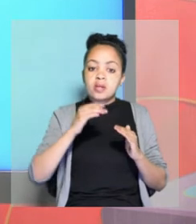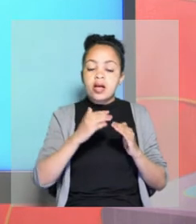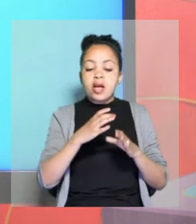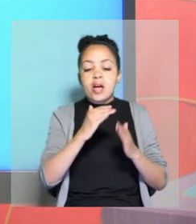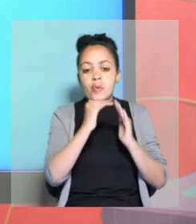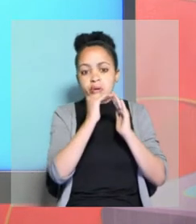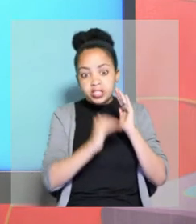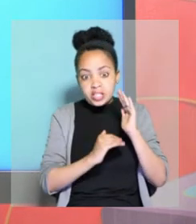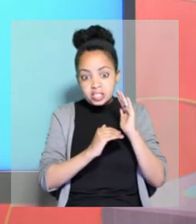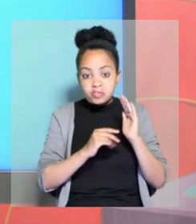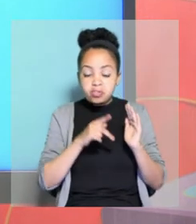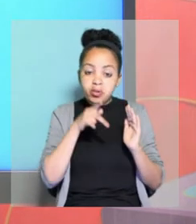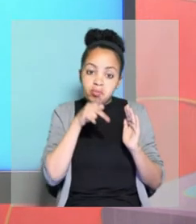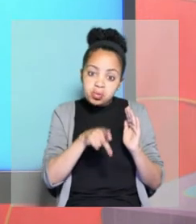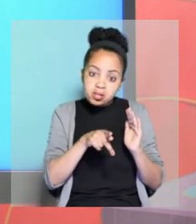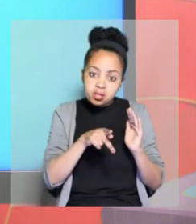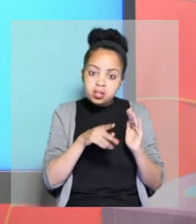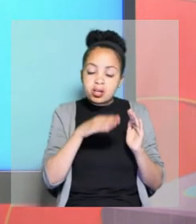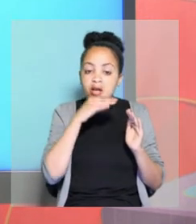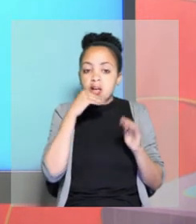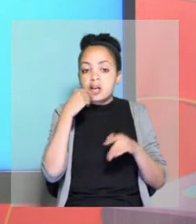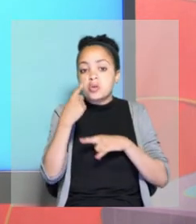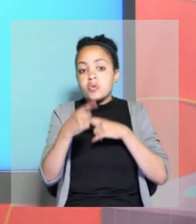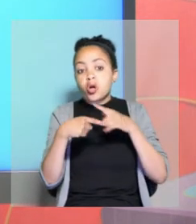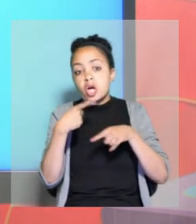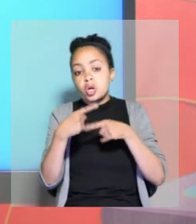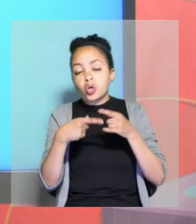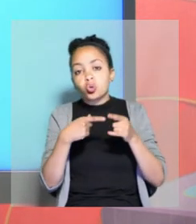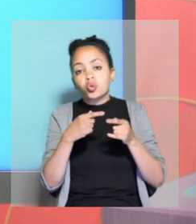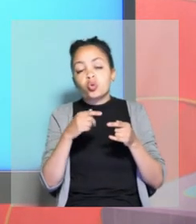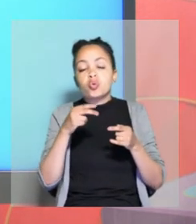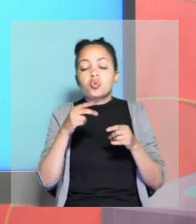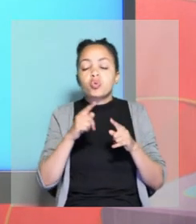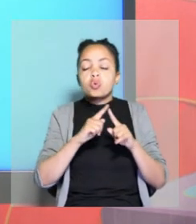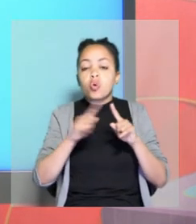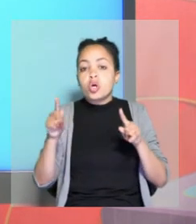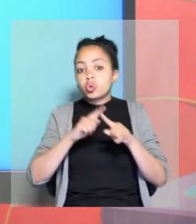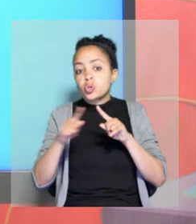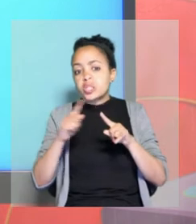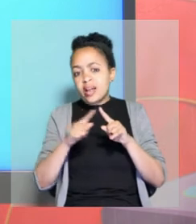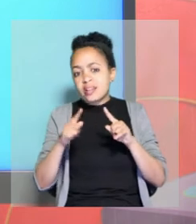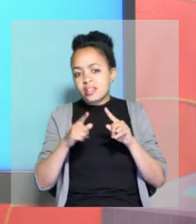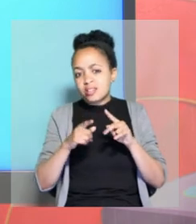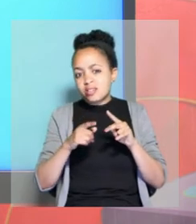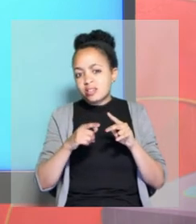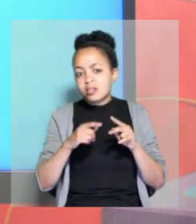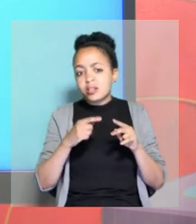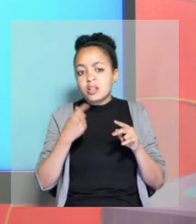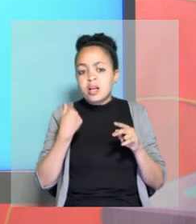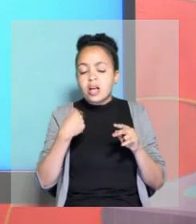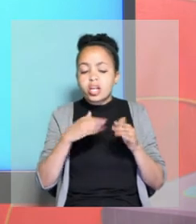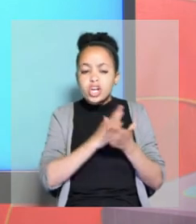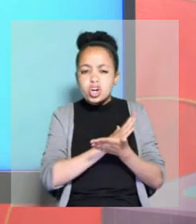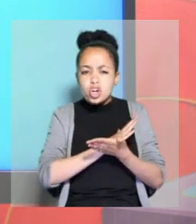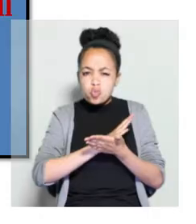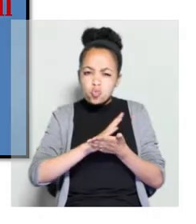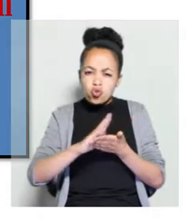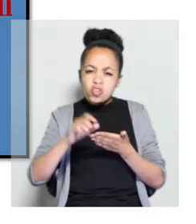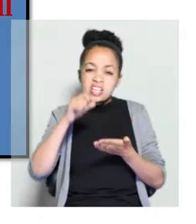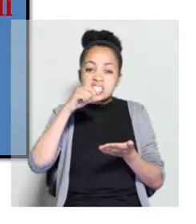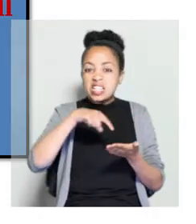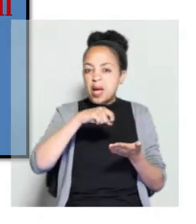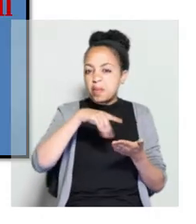recessive homozygous white, and going to obtain heterozygous one. Then, removing stamen from